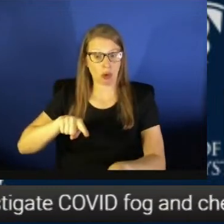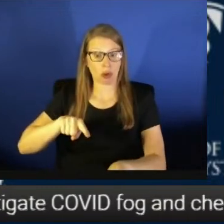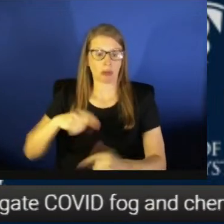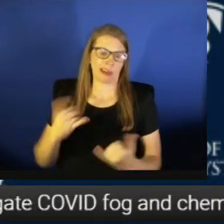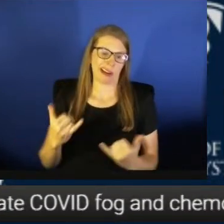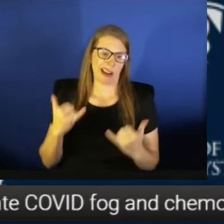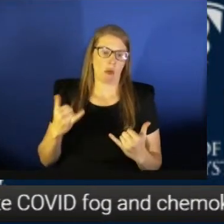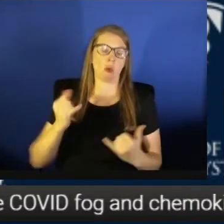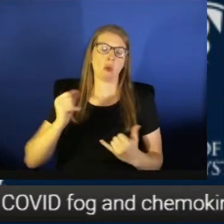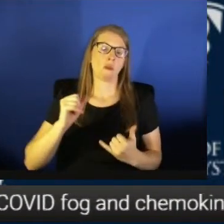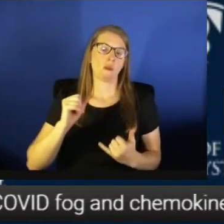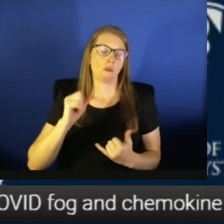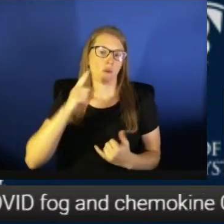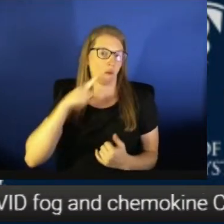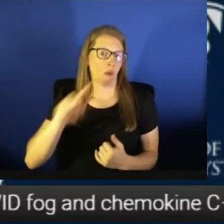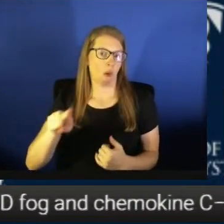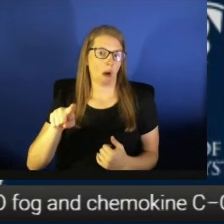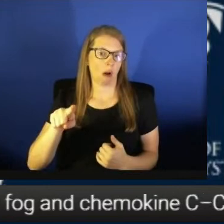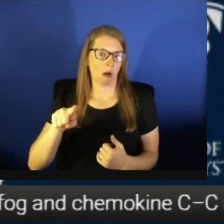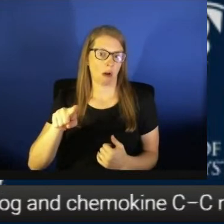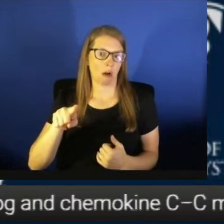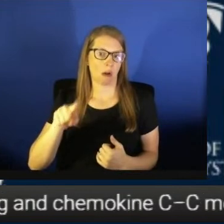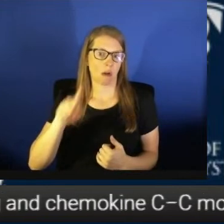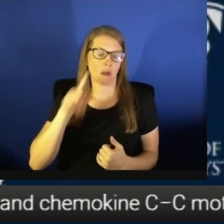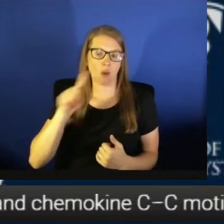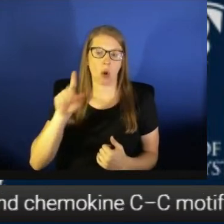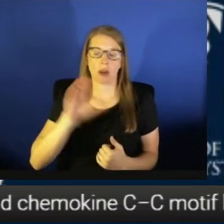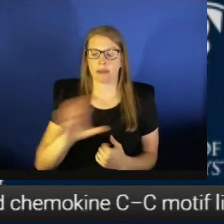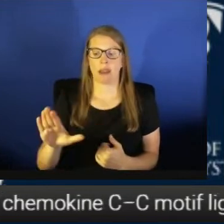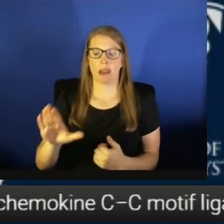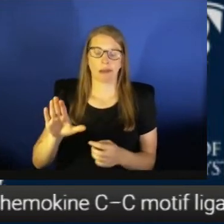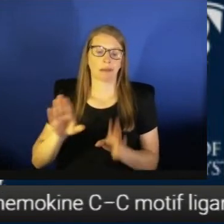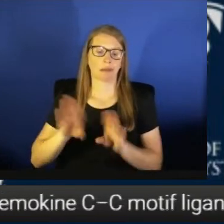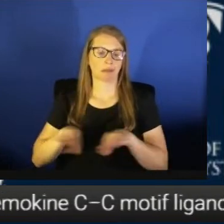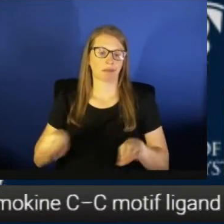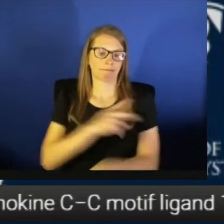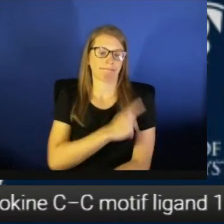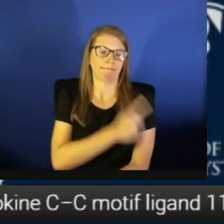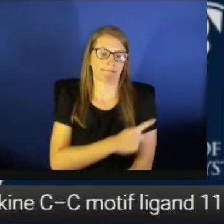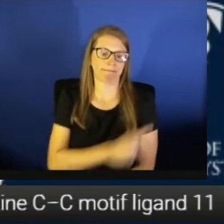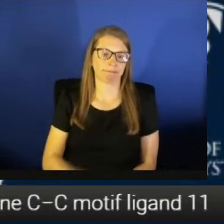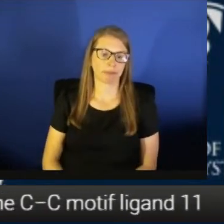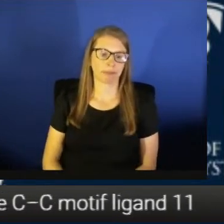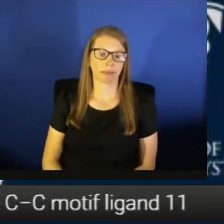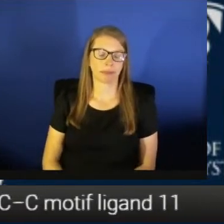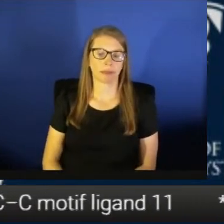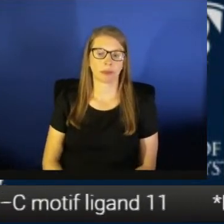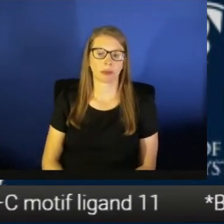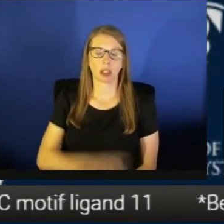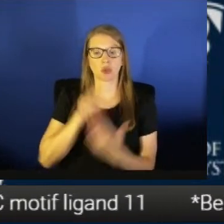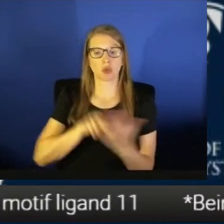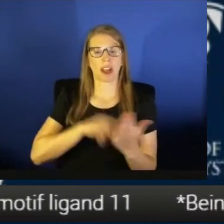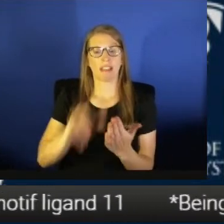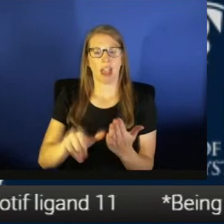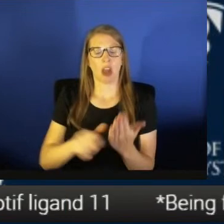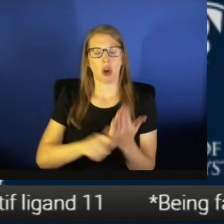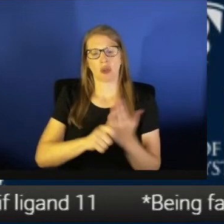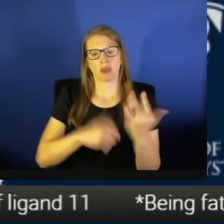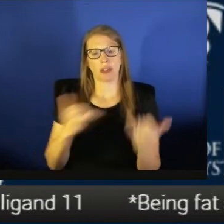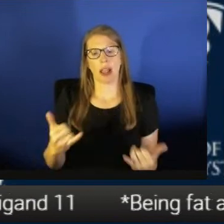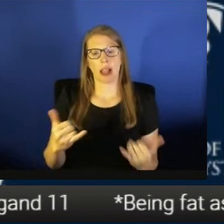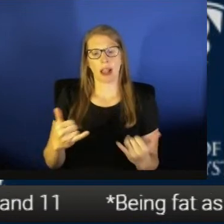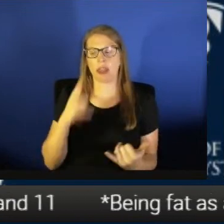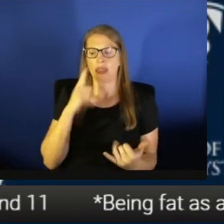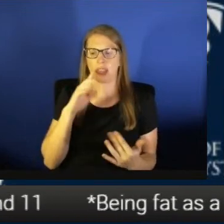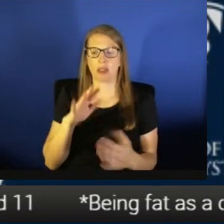point for their pediatric patients. Just reading that article today. So I think it's going to be going back and